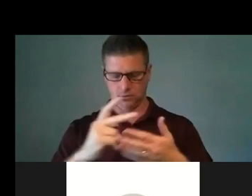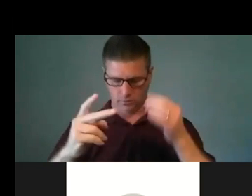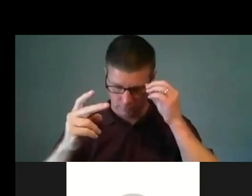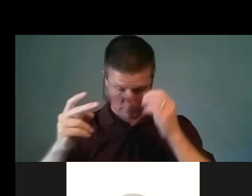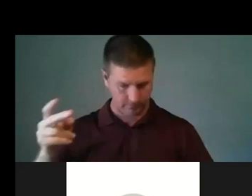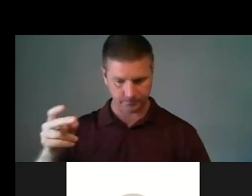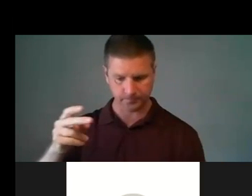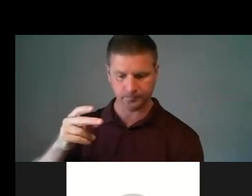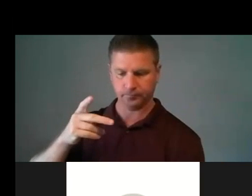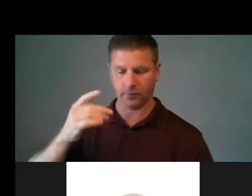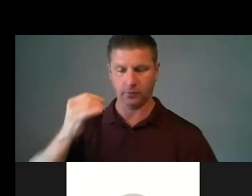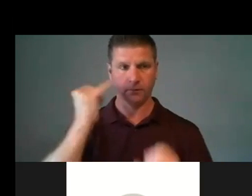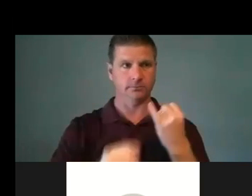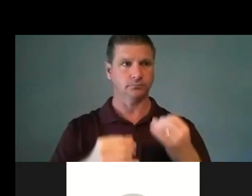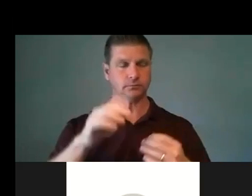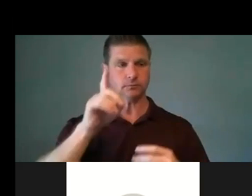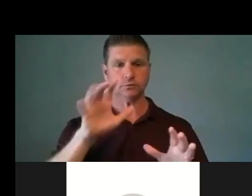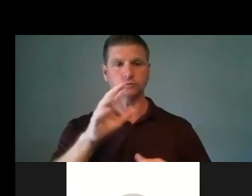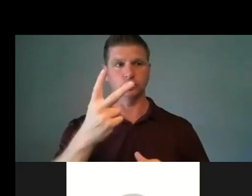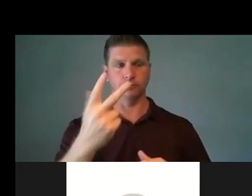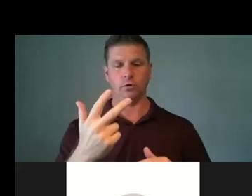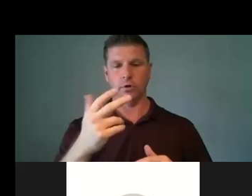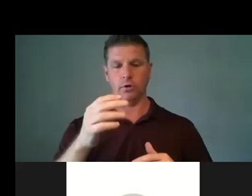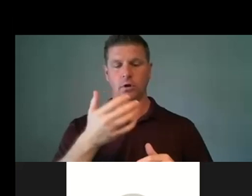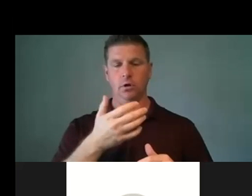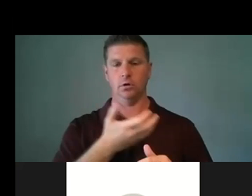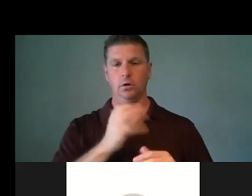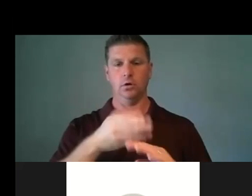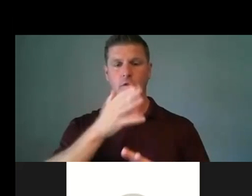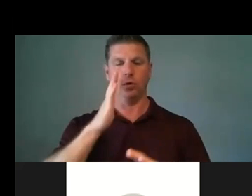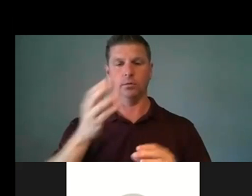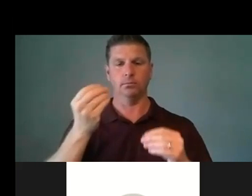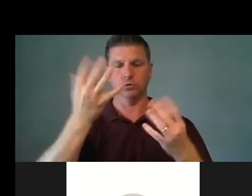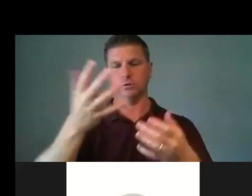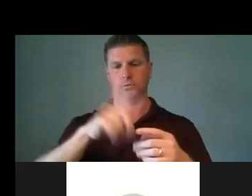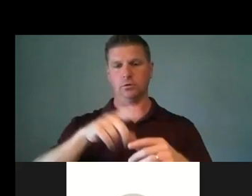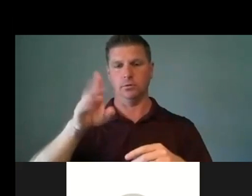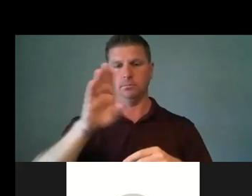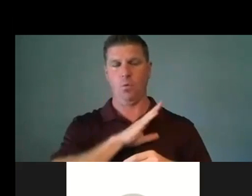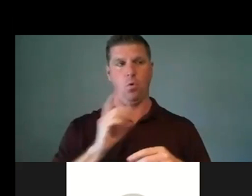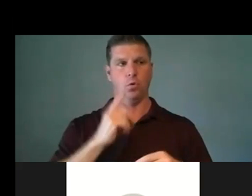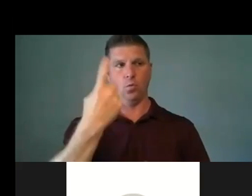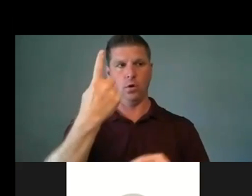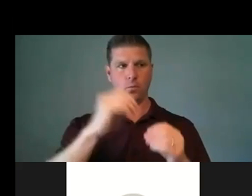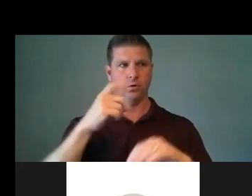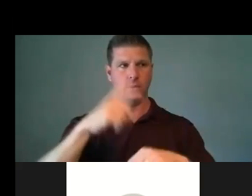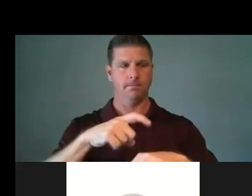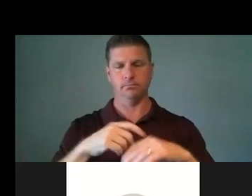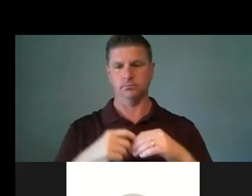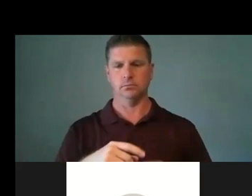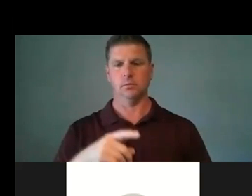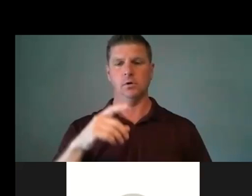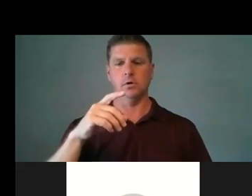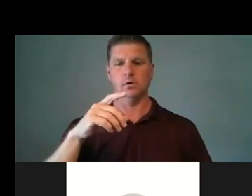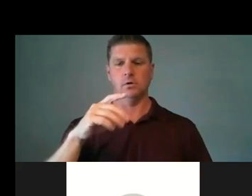only board action 2 of 3, and prior to conveyance, this will be presented to the board one more time. Here with